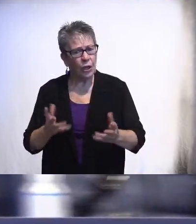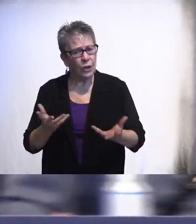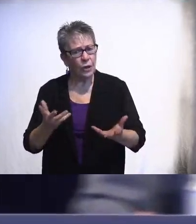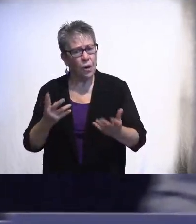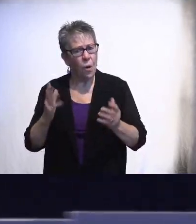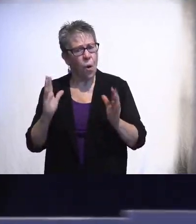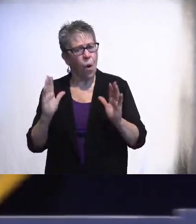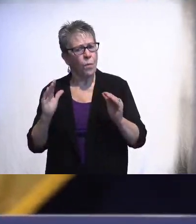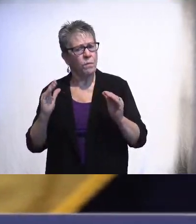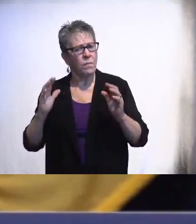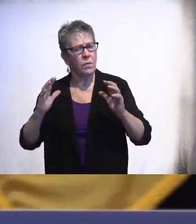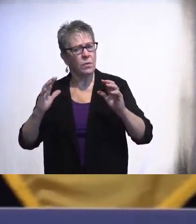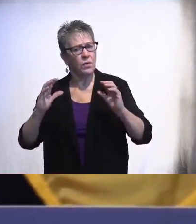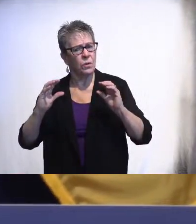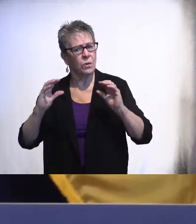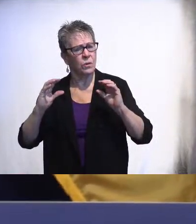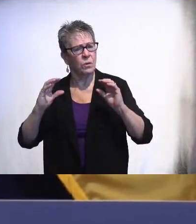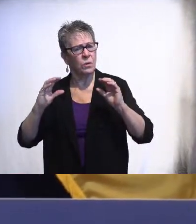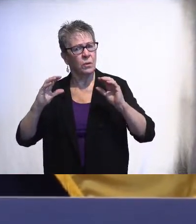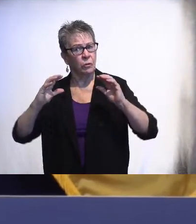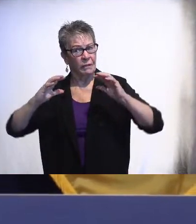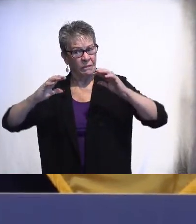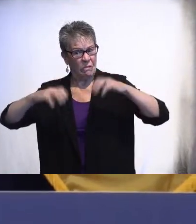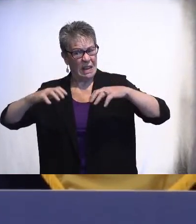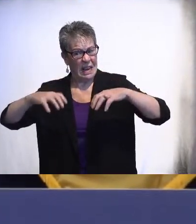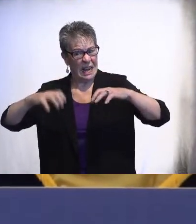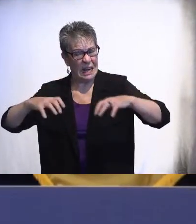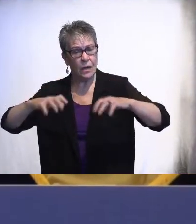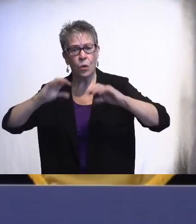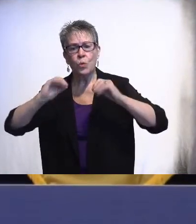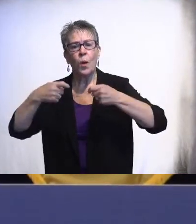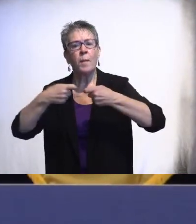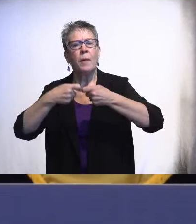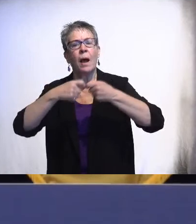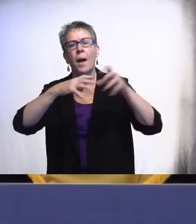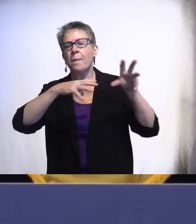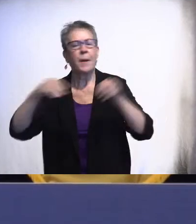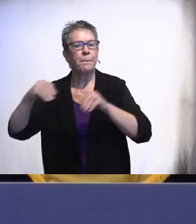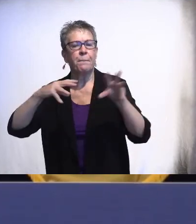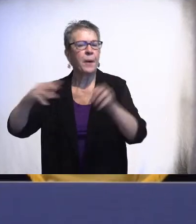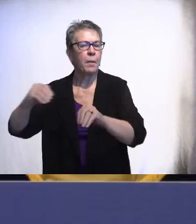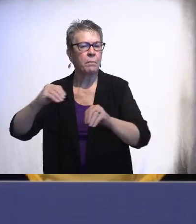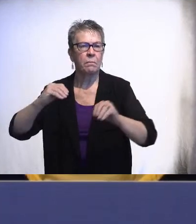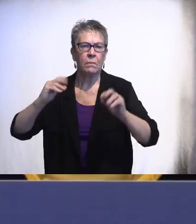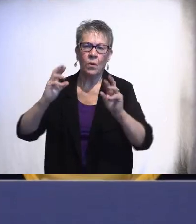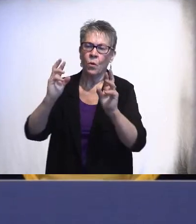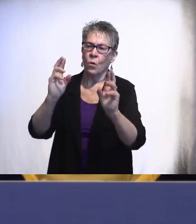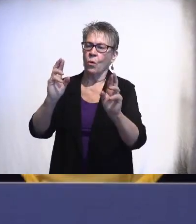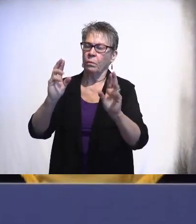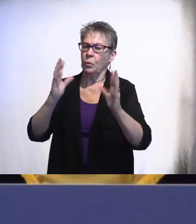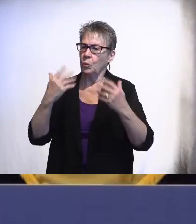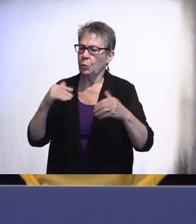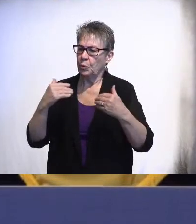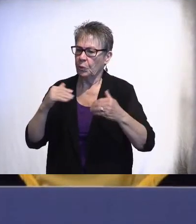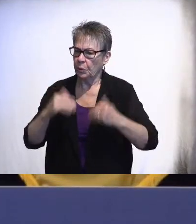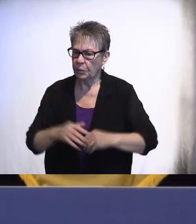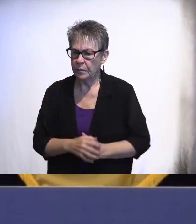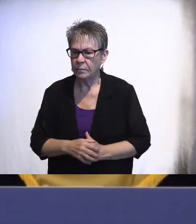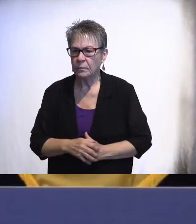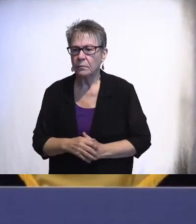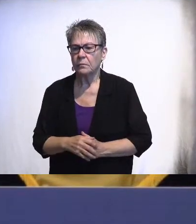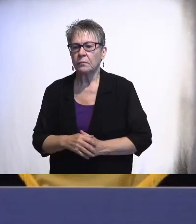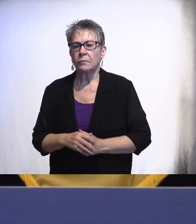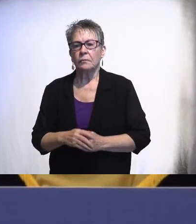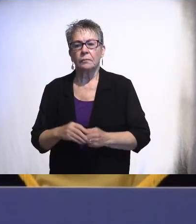you, Pat, for everything. We'll start over with Matt. Before we do, unless Aliana tells me otherwise, we'll be back here a week from today at 1